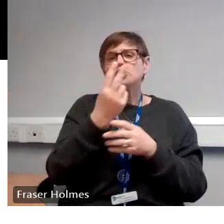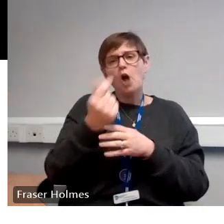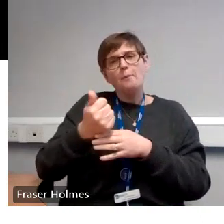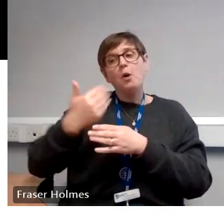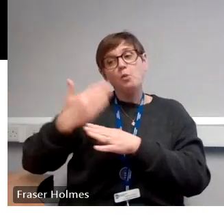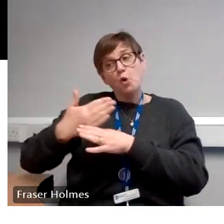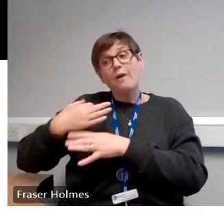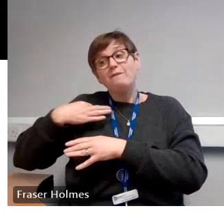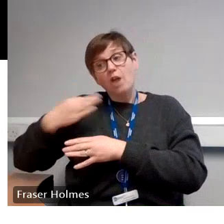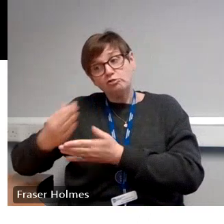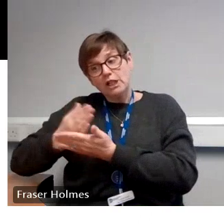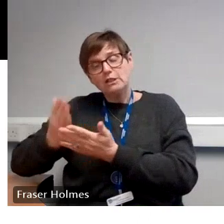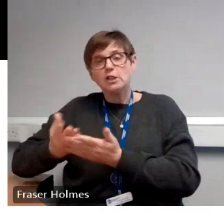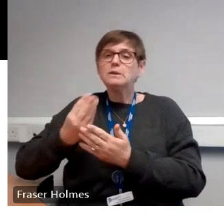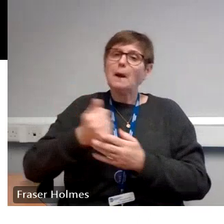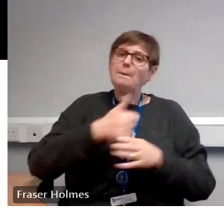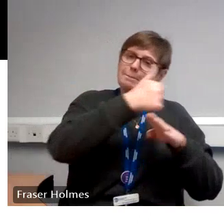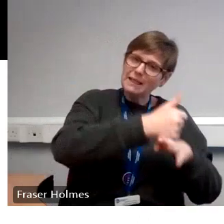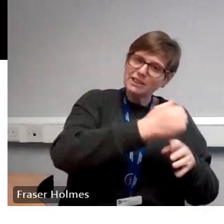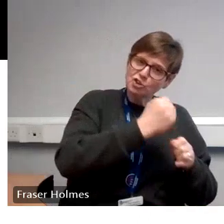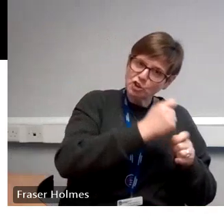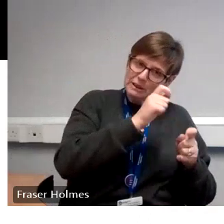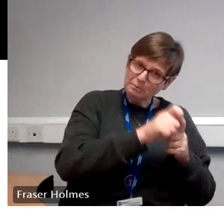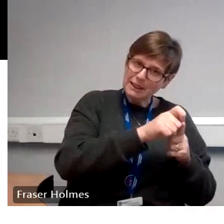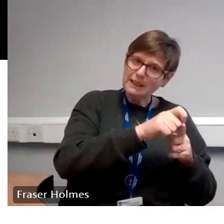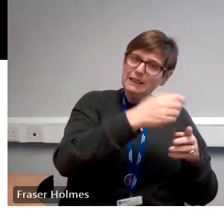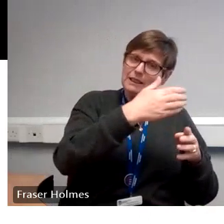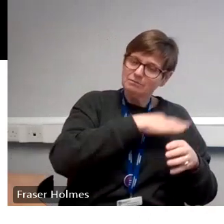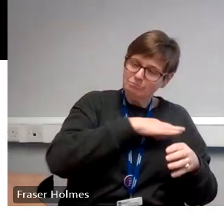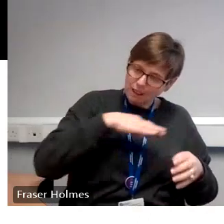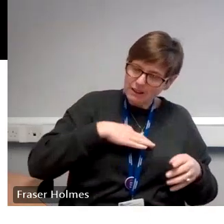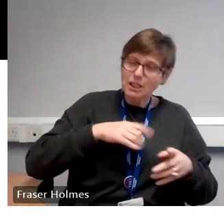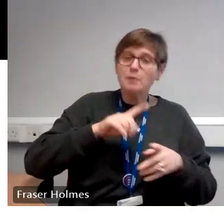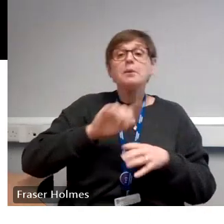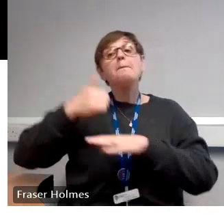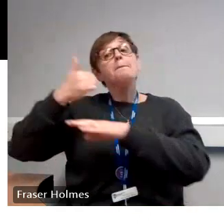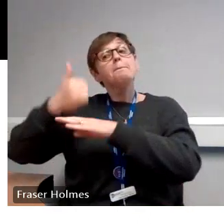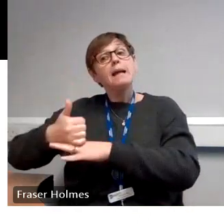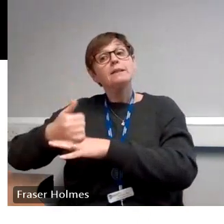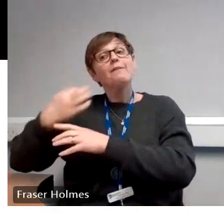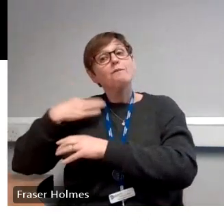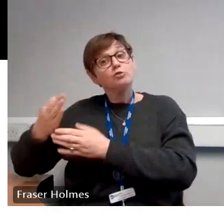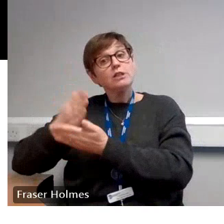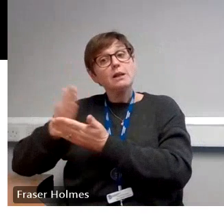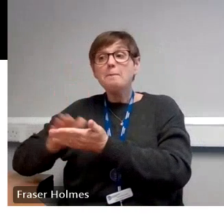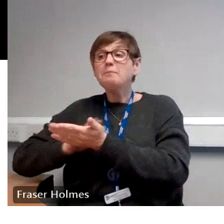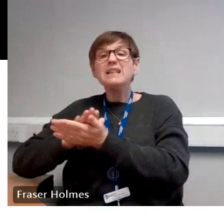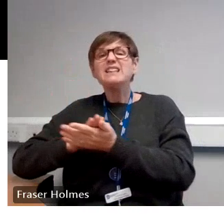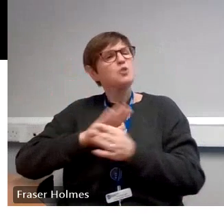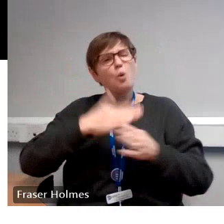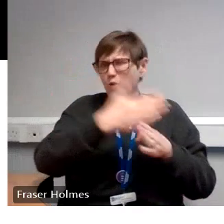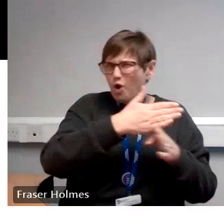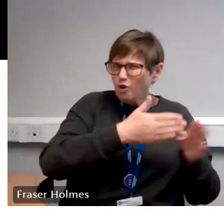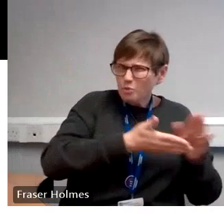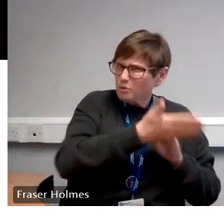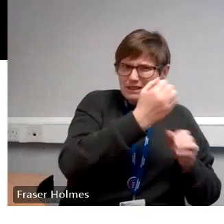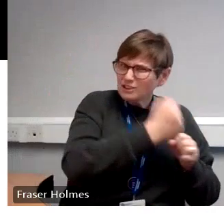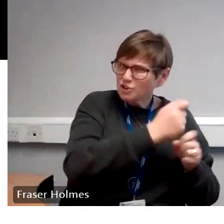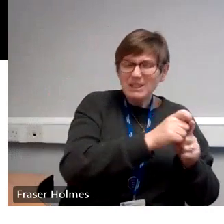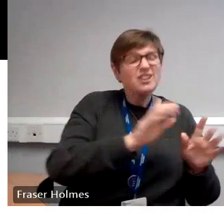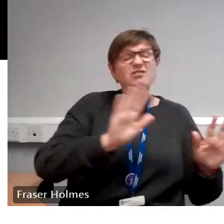and also from GP practices. And just because they're based in the voluntary sector, it doesn't mean they don't work in a GP practice. It just means that